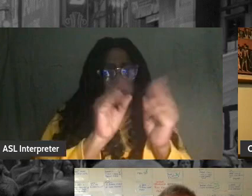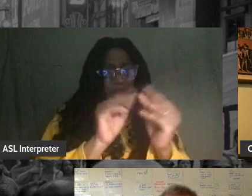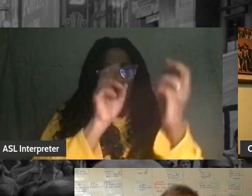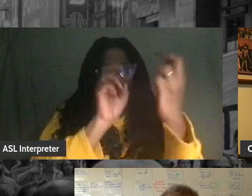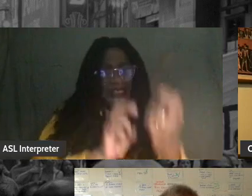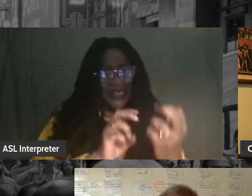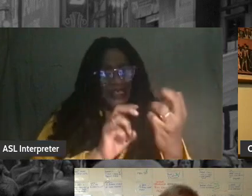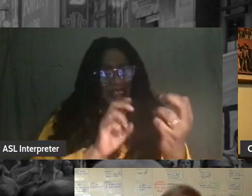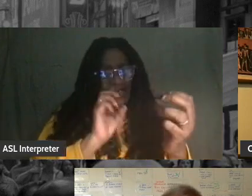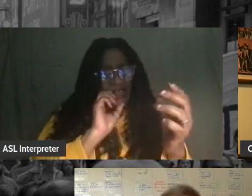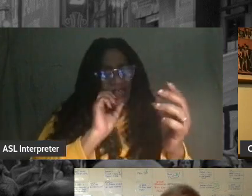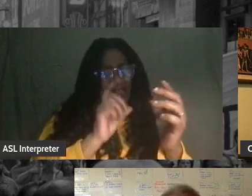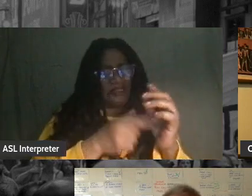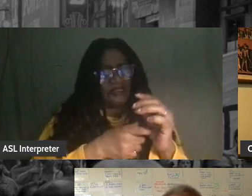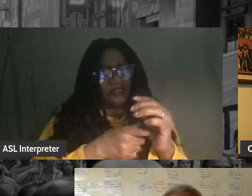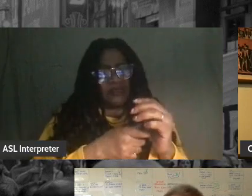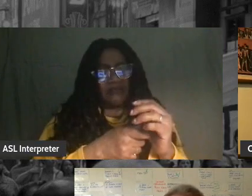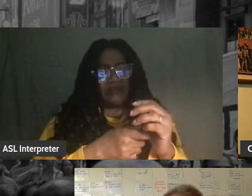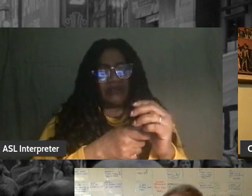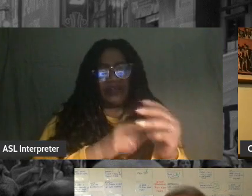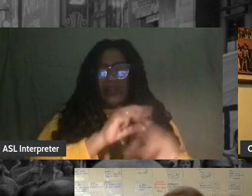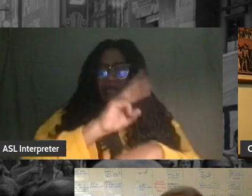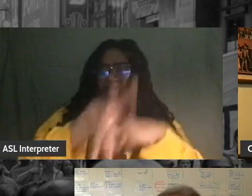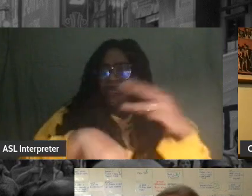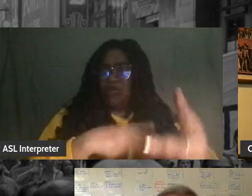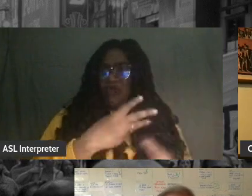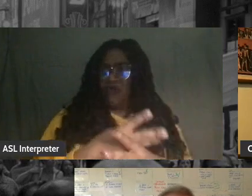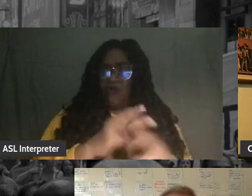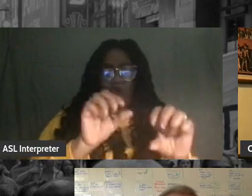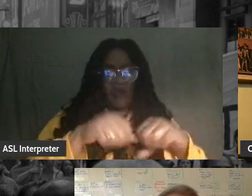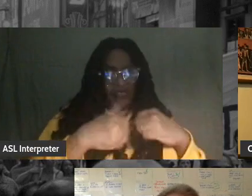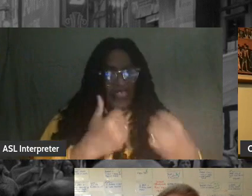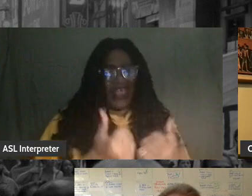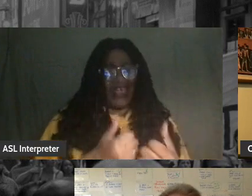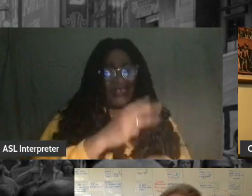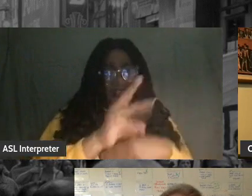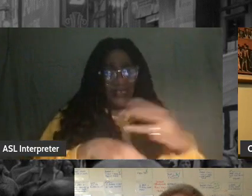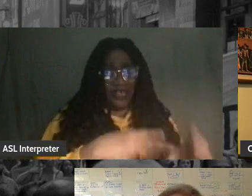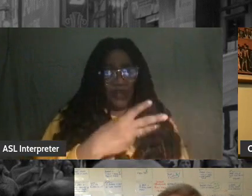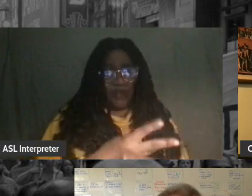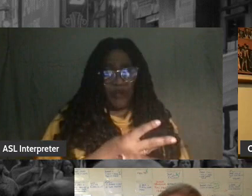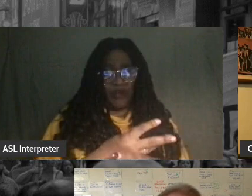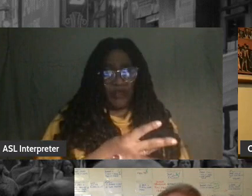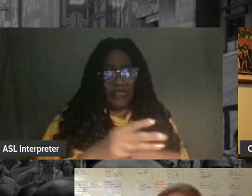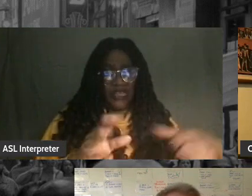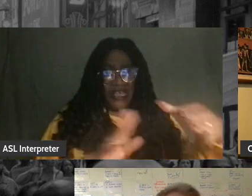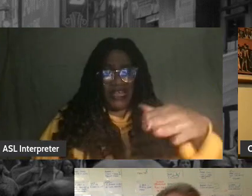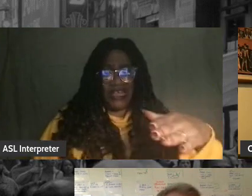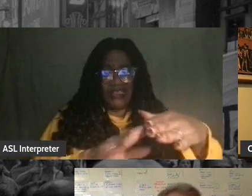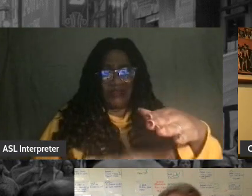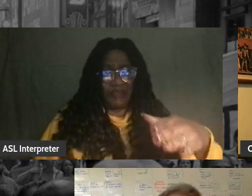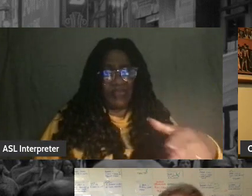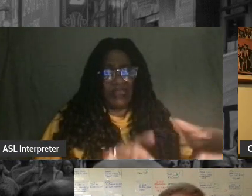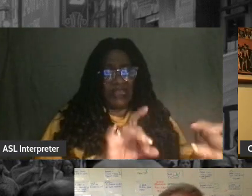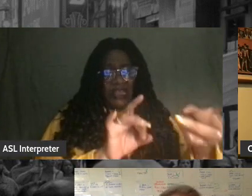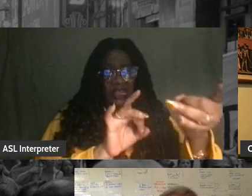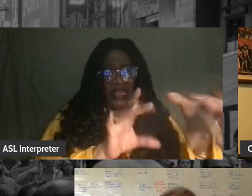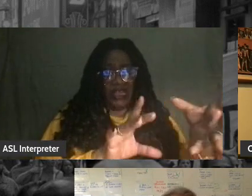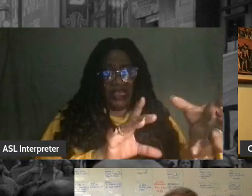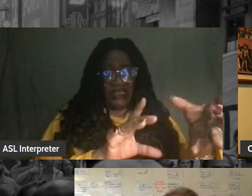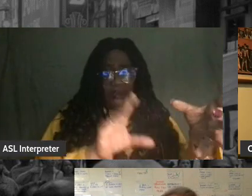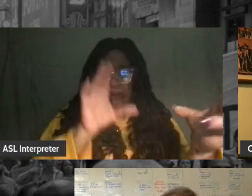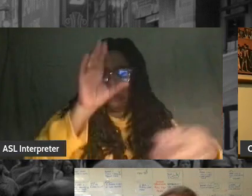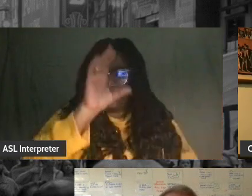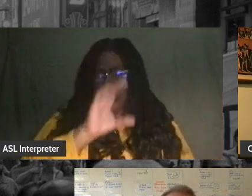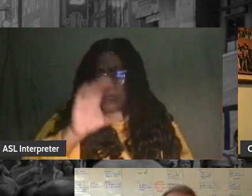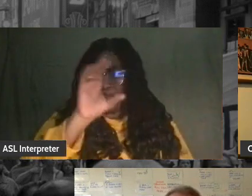of discovering that the world of the agency world is basically a heat-seeking enterprise.